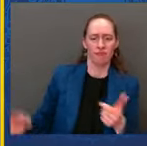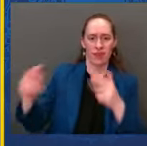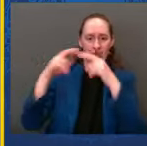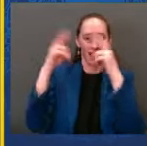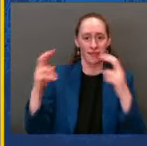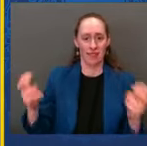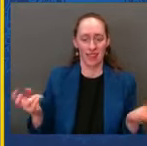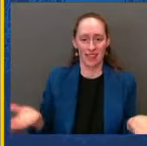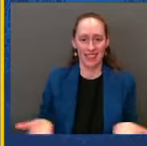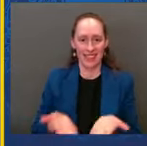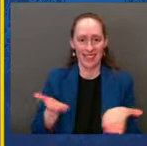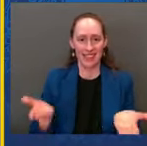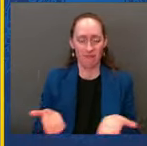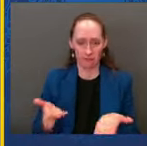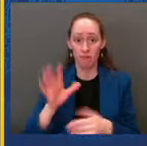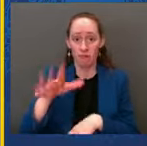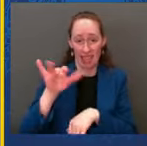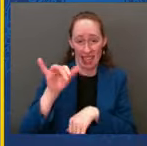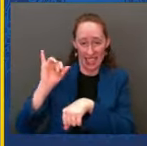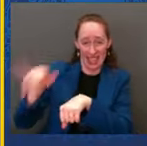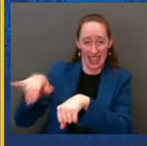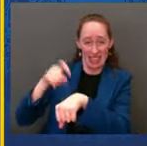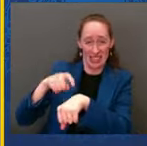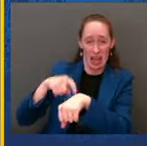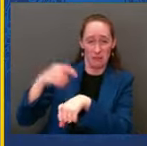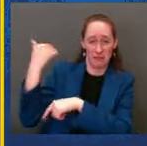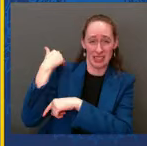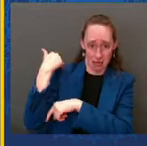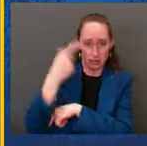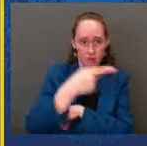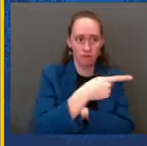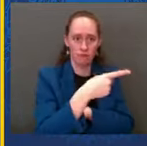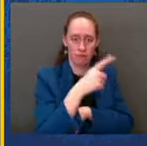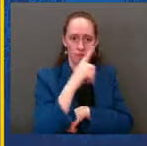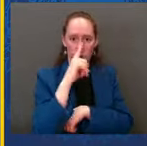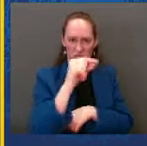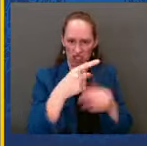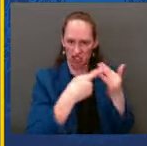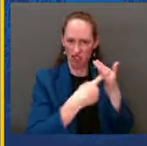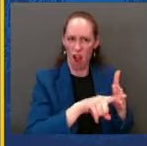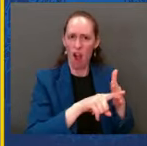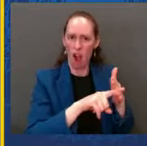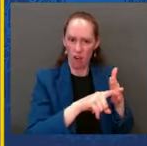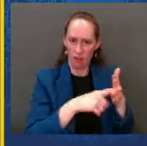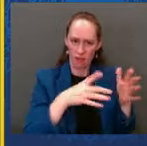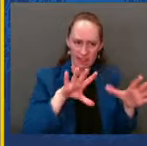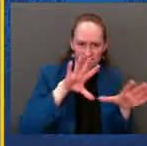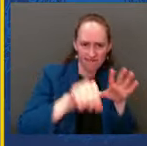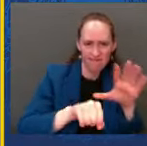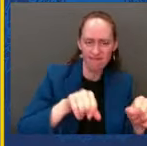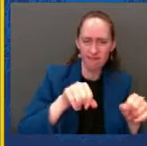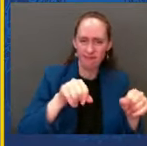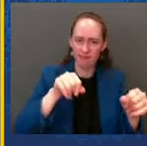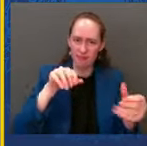assault on Ukraine. The largest land war in Europe since World War II had